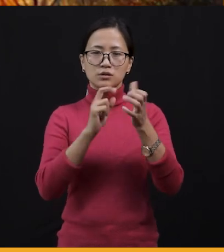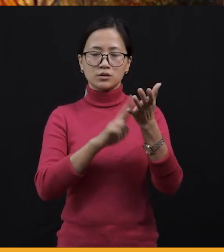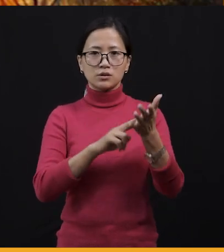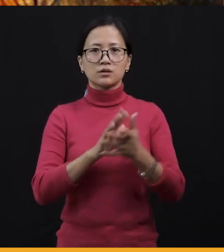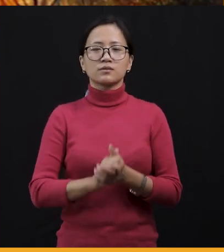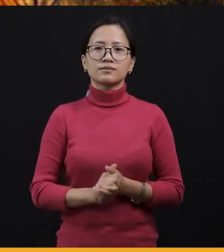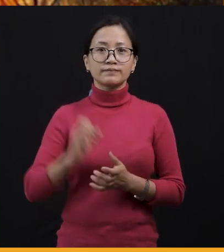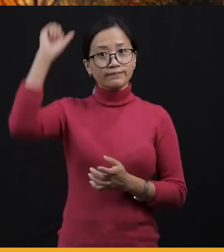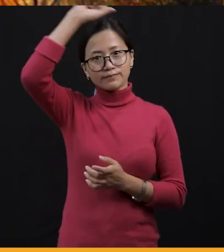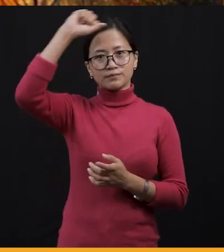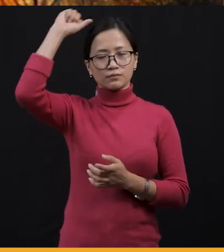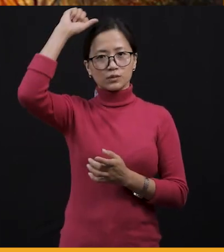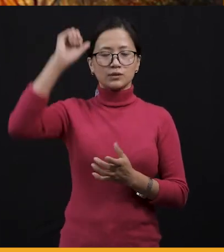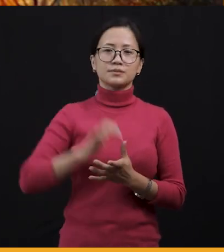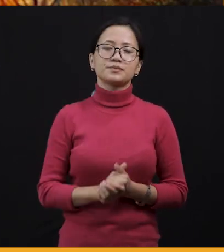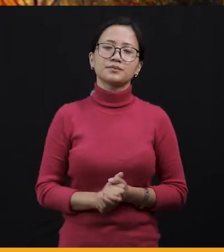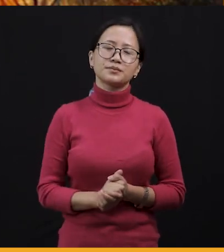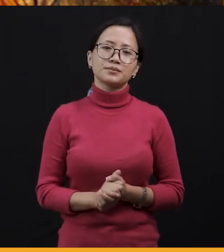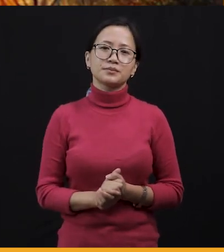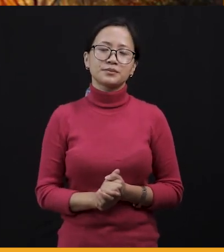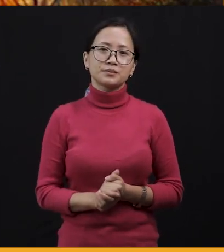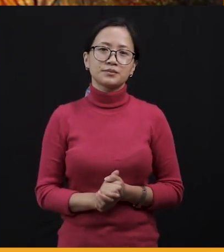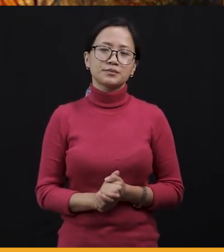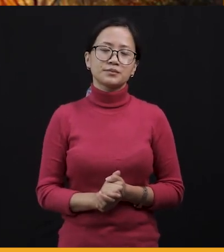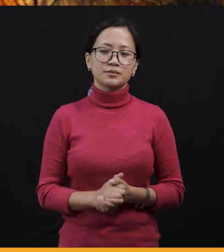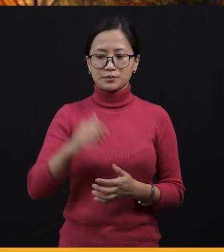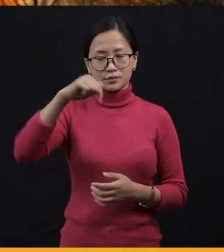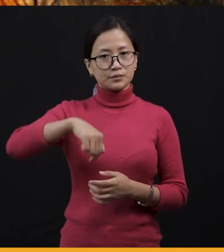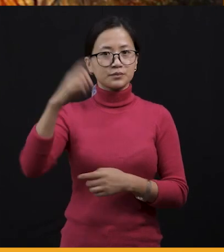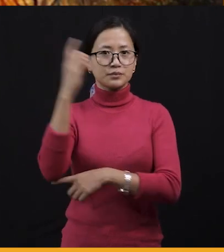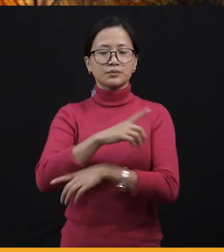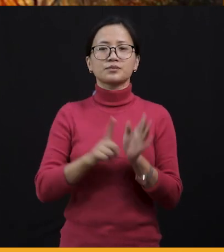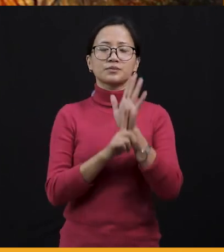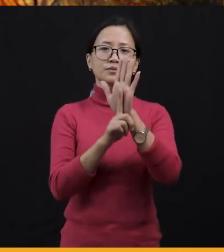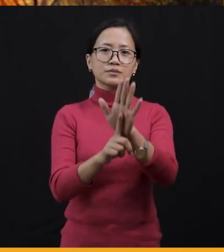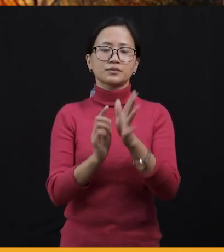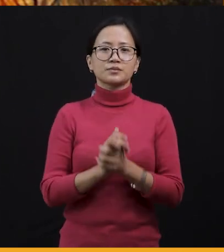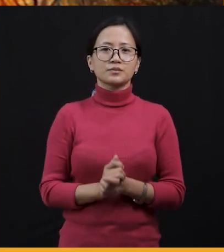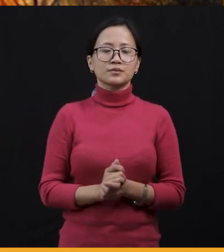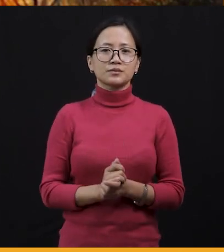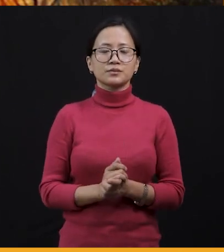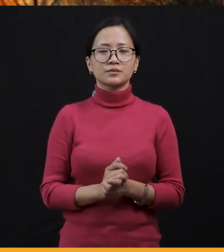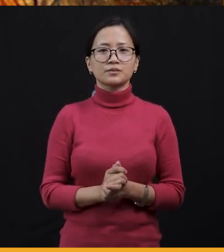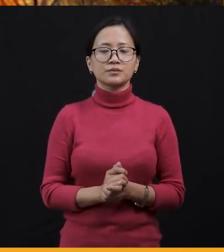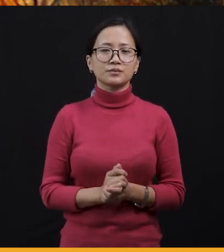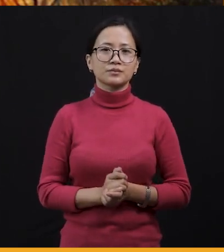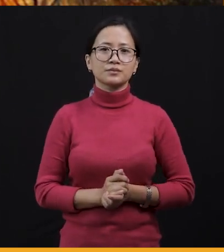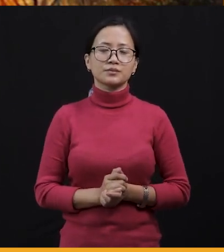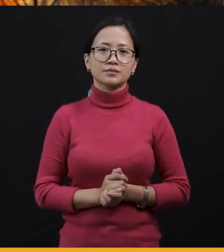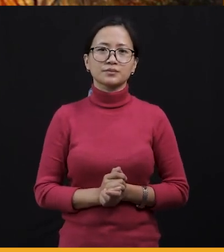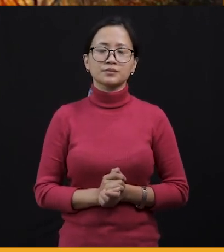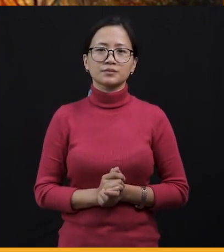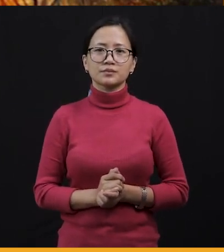Okay? Rajasthan. Now students, today I've shown you this national park, that is